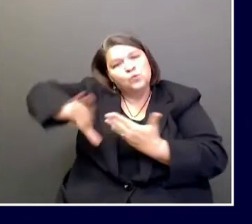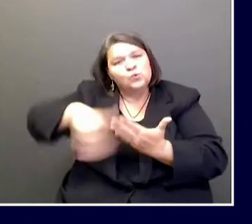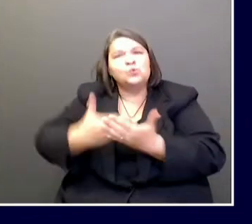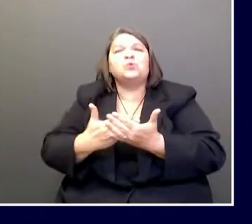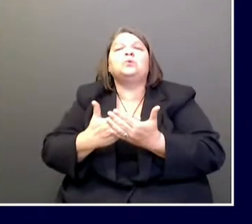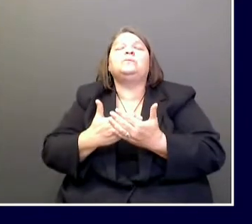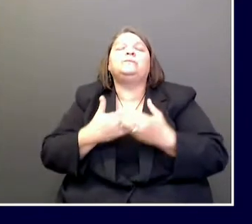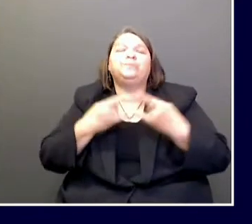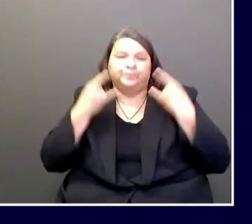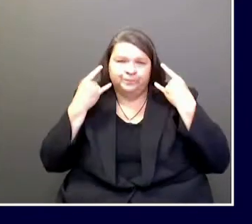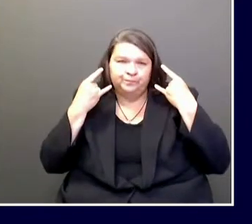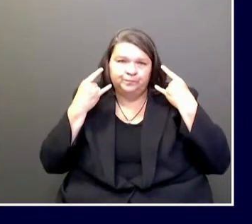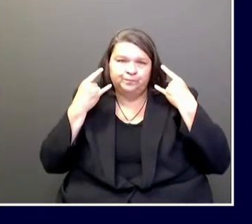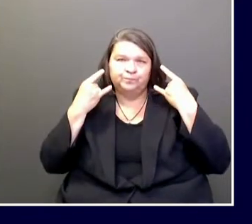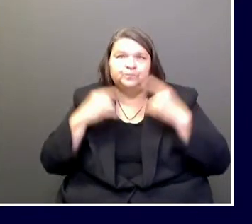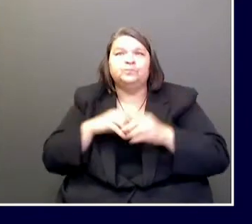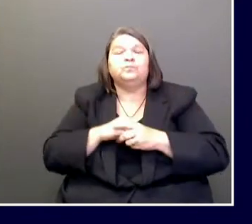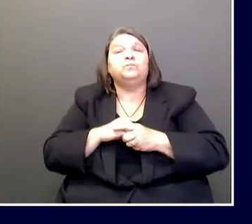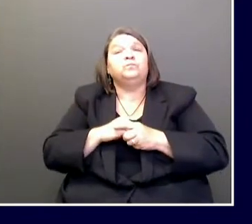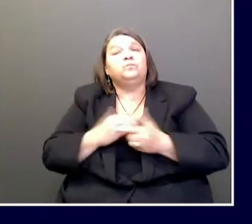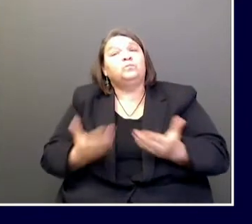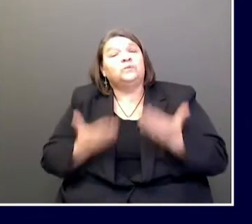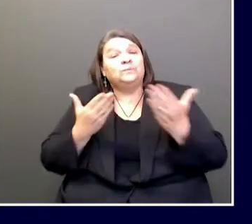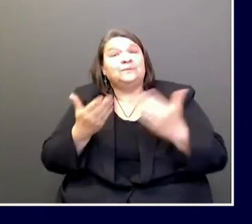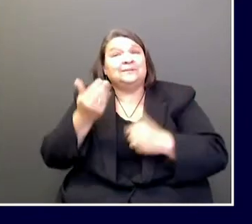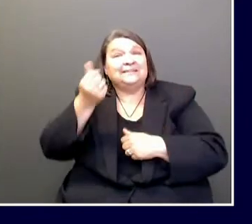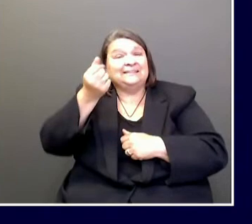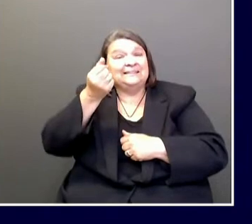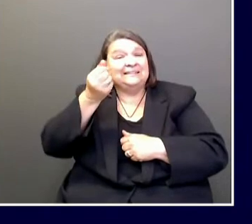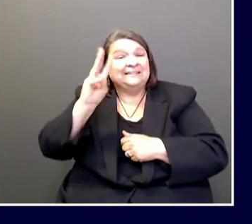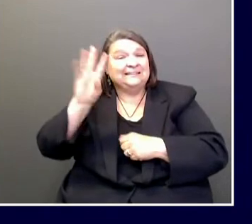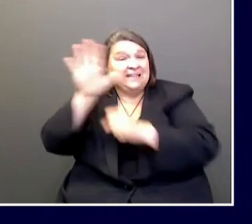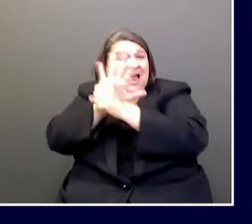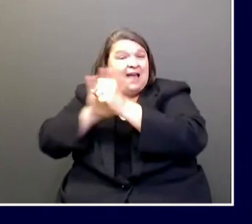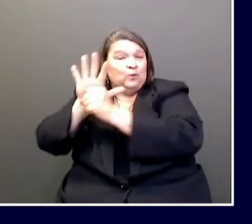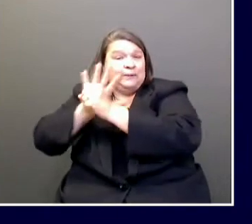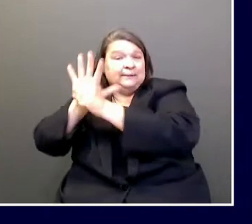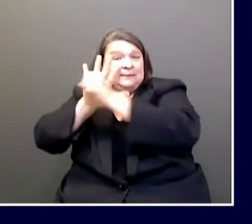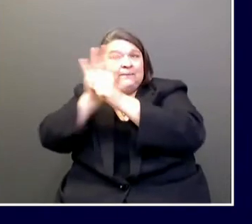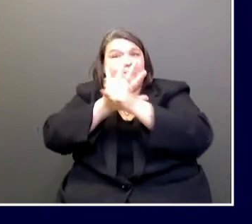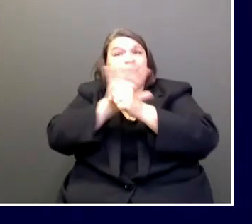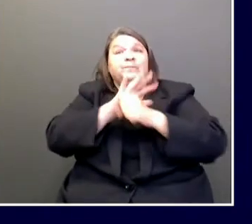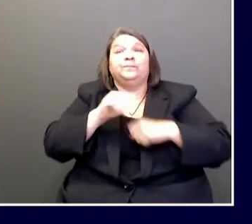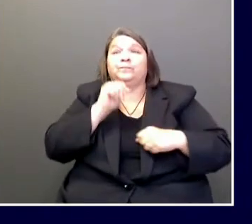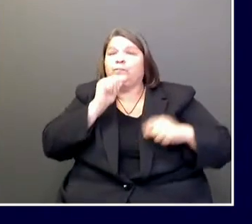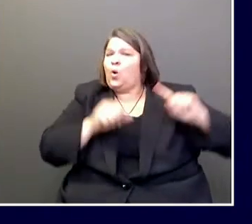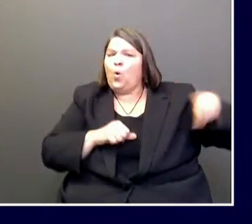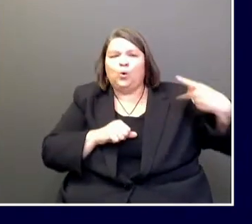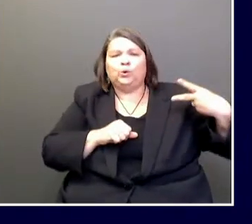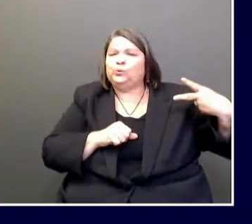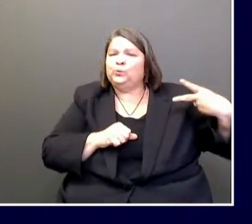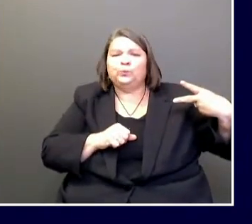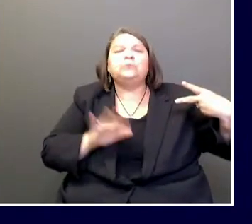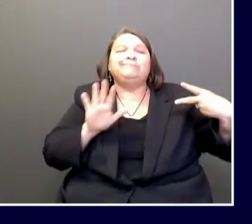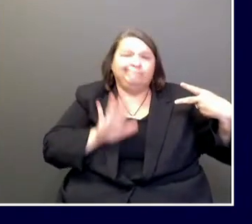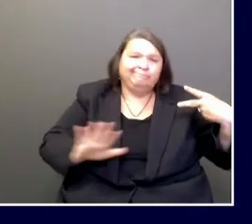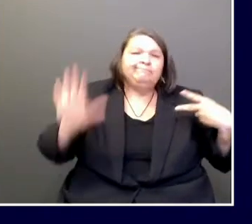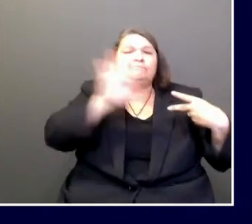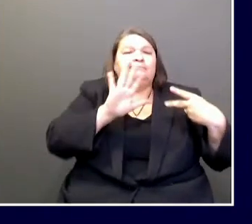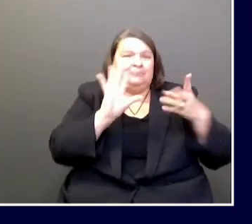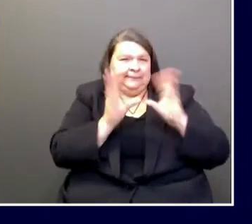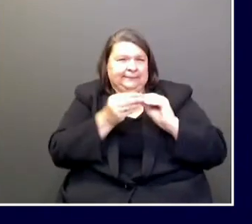of residence. Now, what precipitated this shift in recommendation from the US